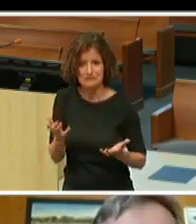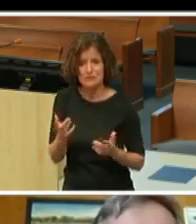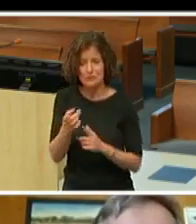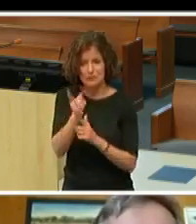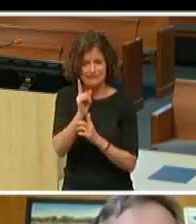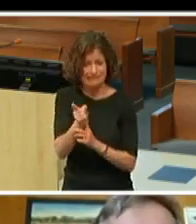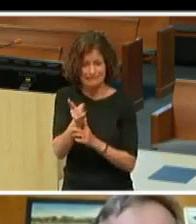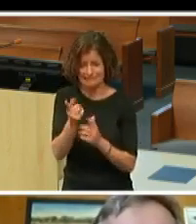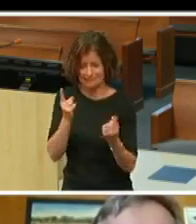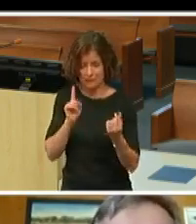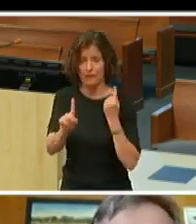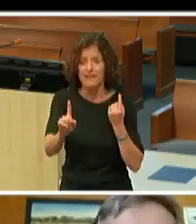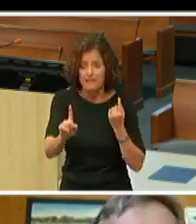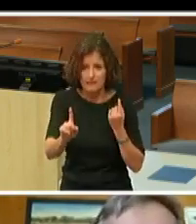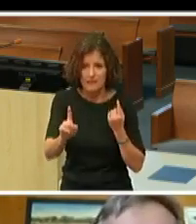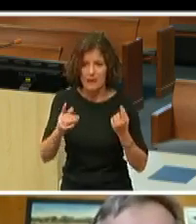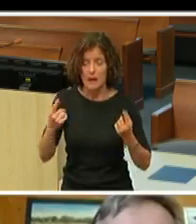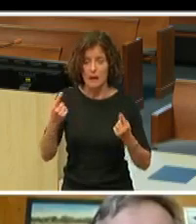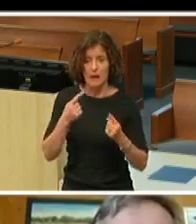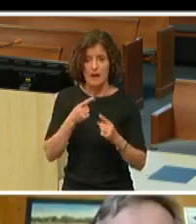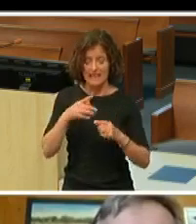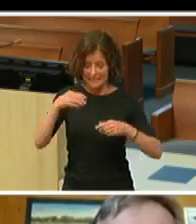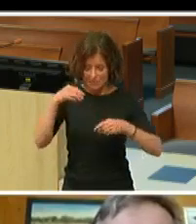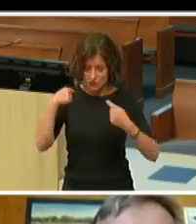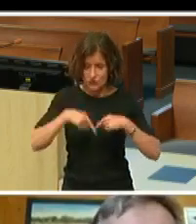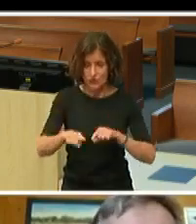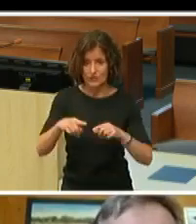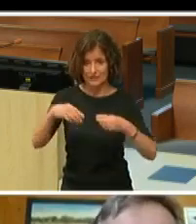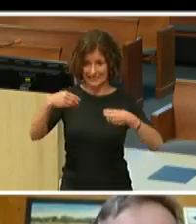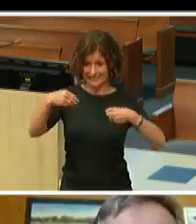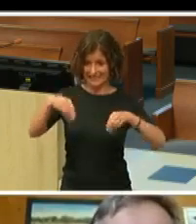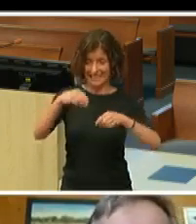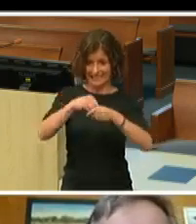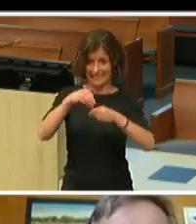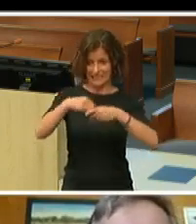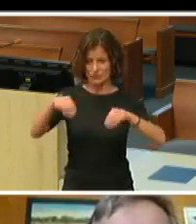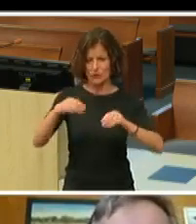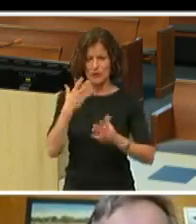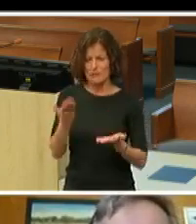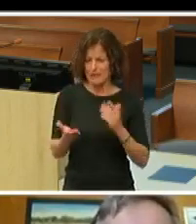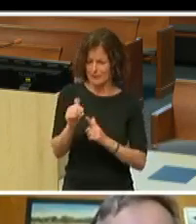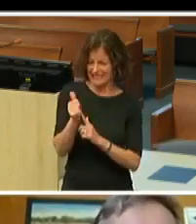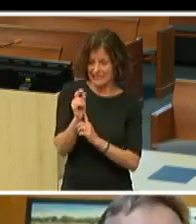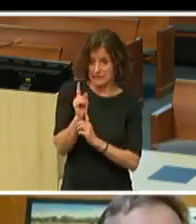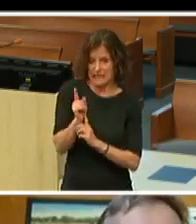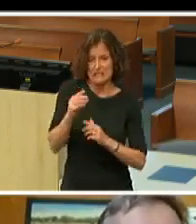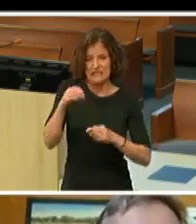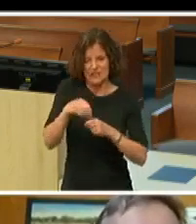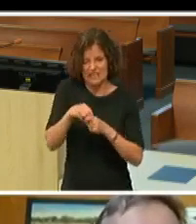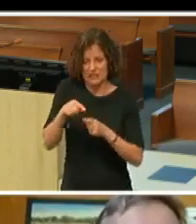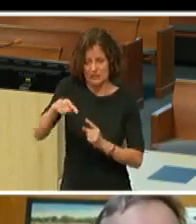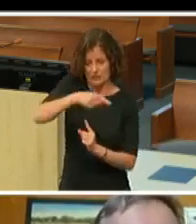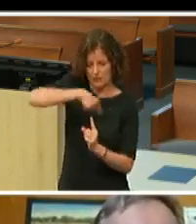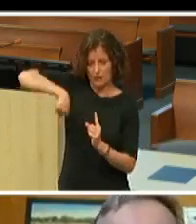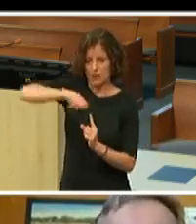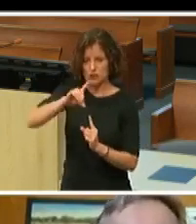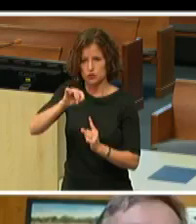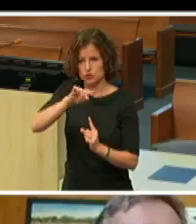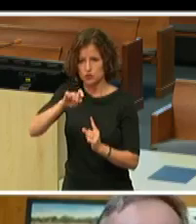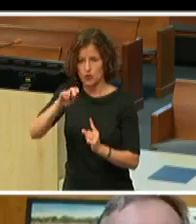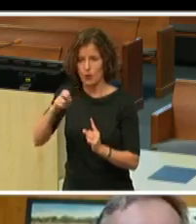a second. And the entire time in the store, it might have been 10 seconds where I was inside the zone for someone, compared